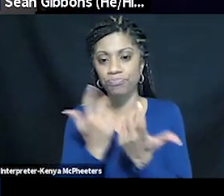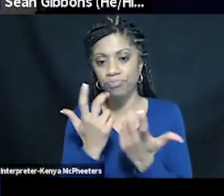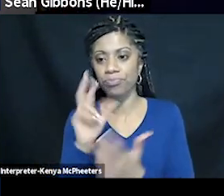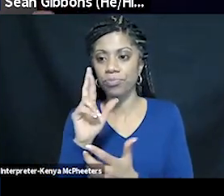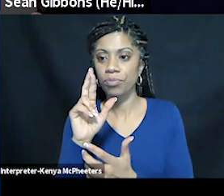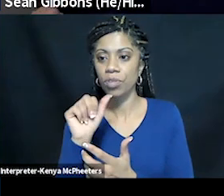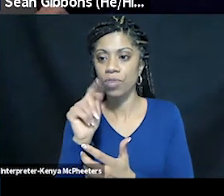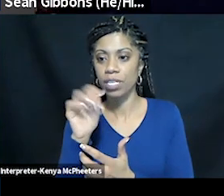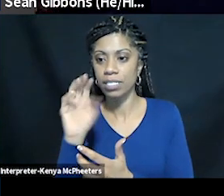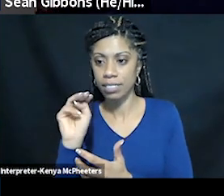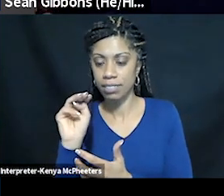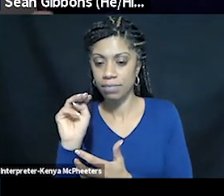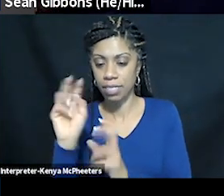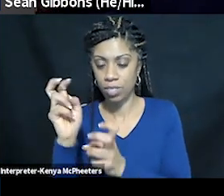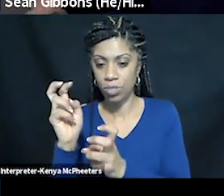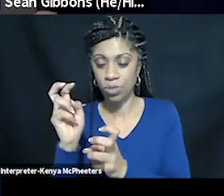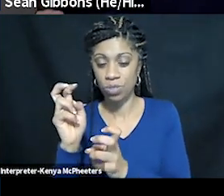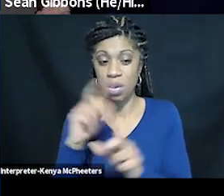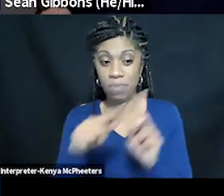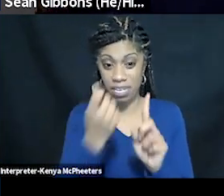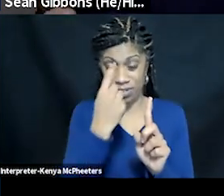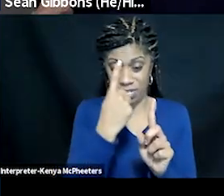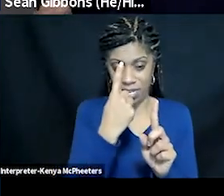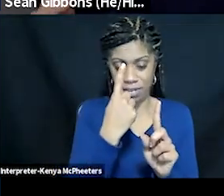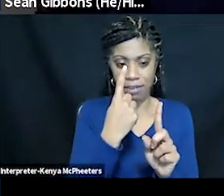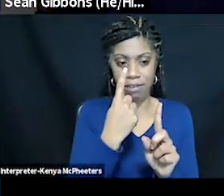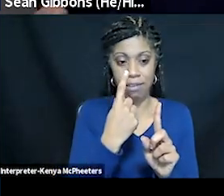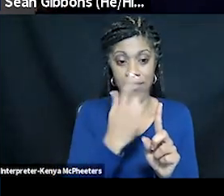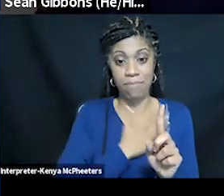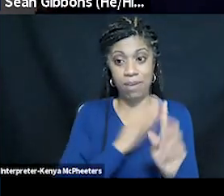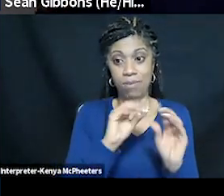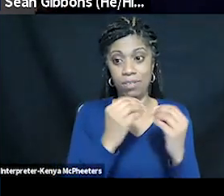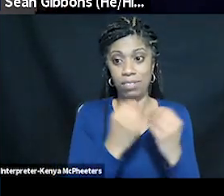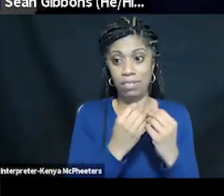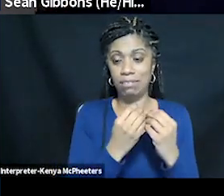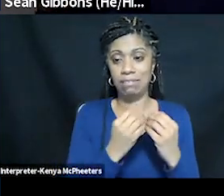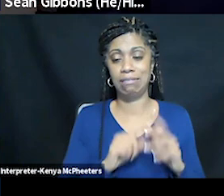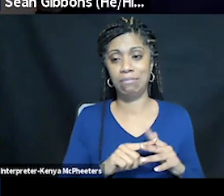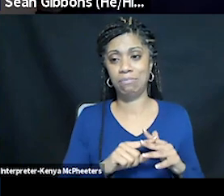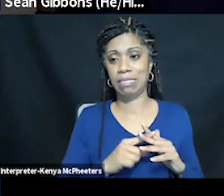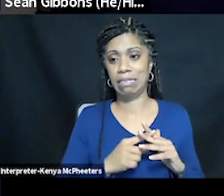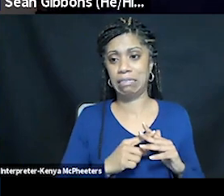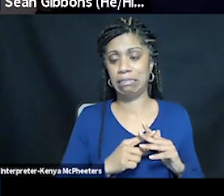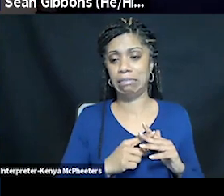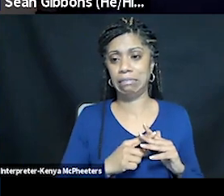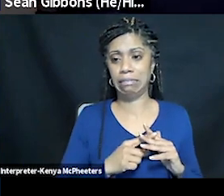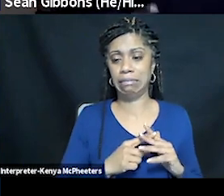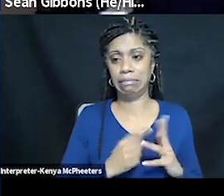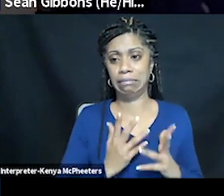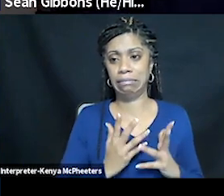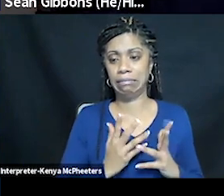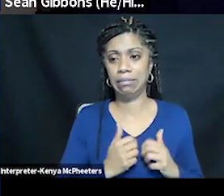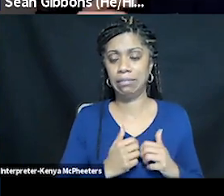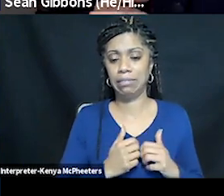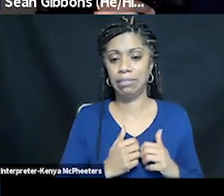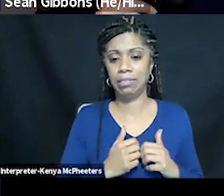early stages of this work, in this listening, learning stage? I want to ensure we approach it with humility while being unequivocal. I can't speak today,